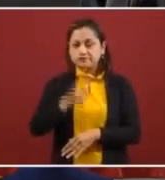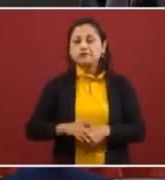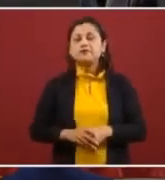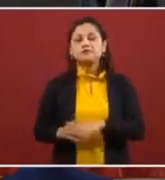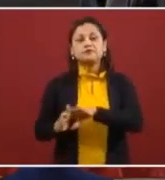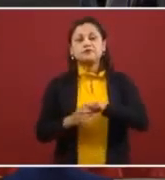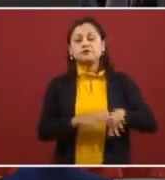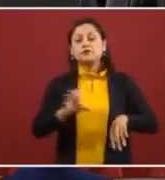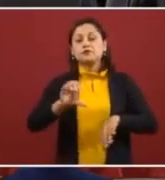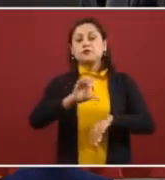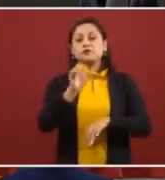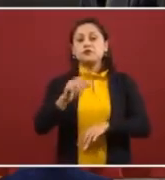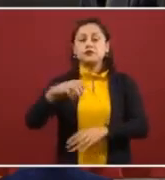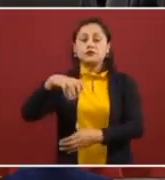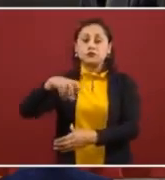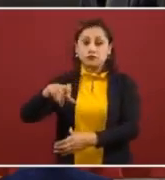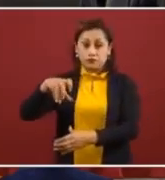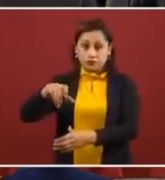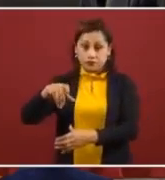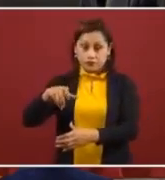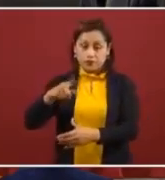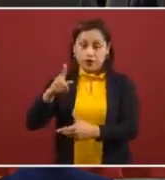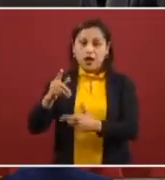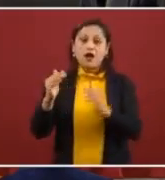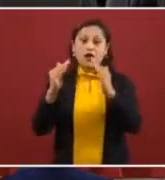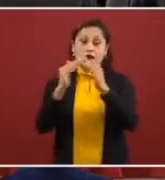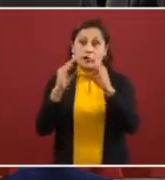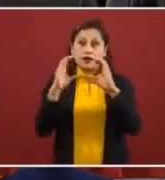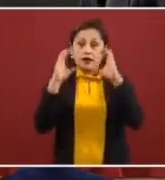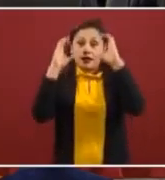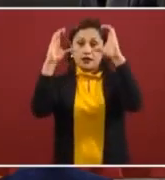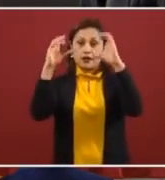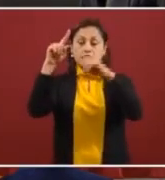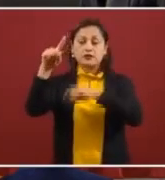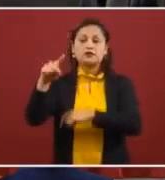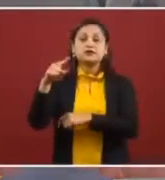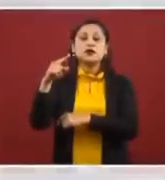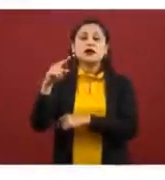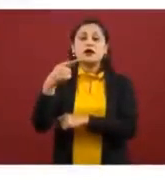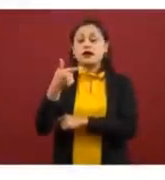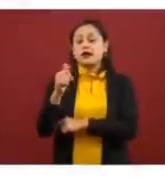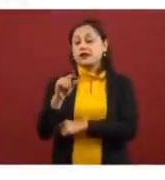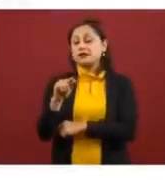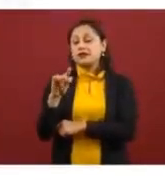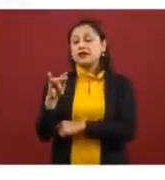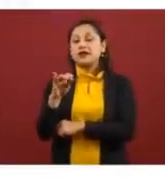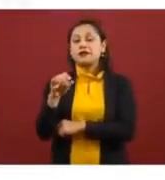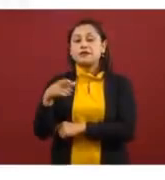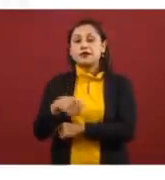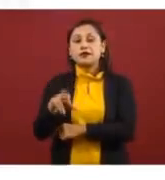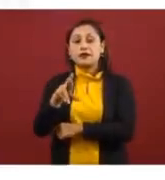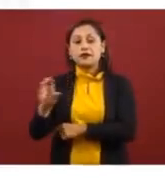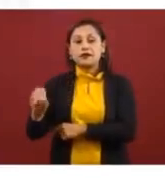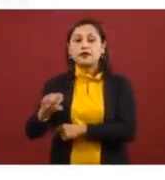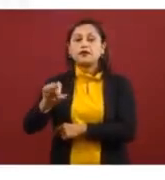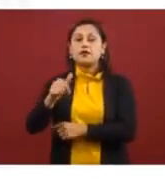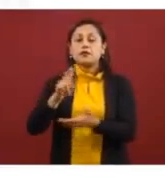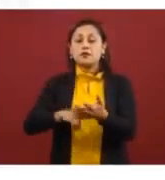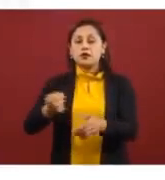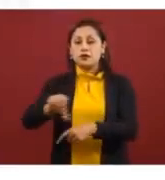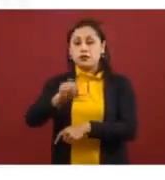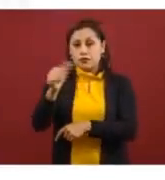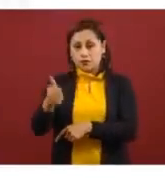attorney. So now this is the tanks.